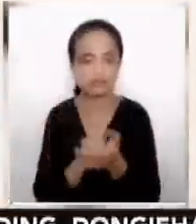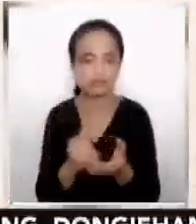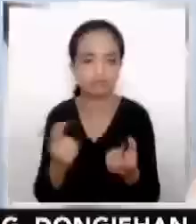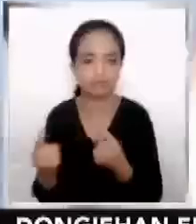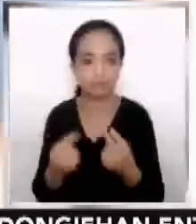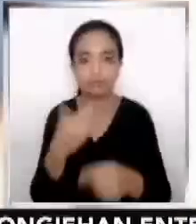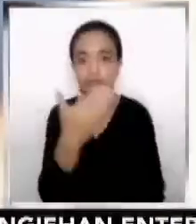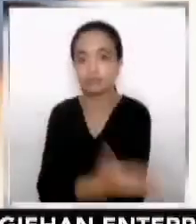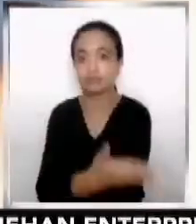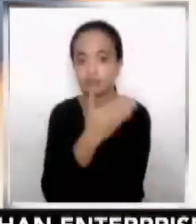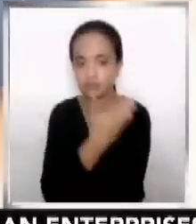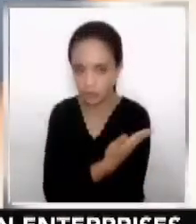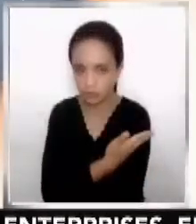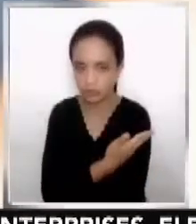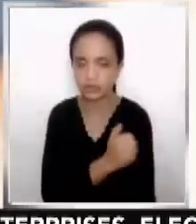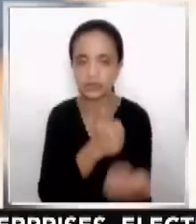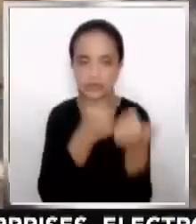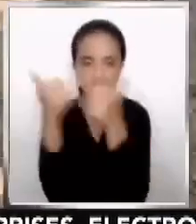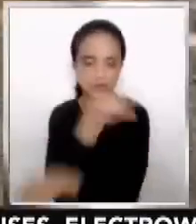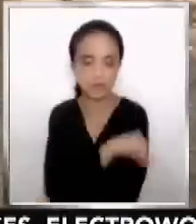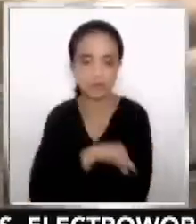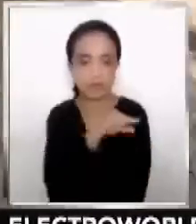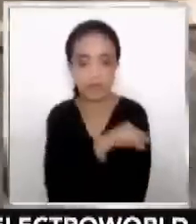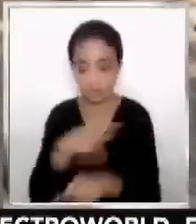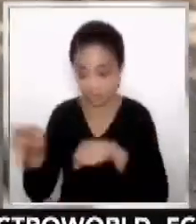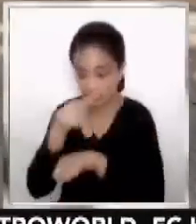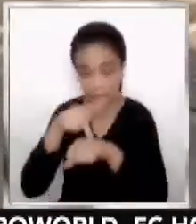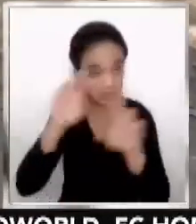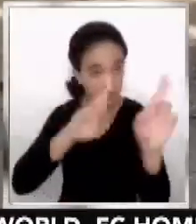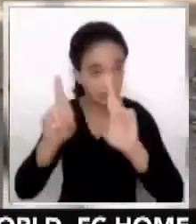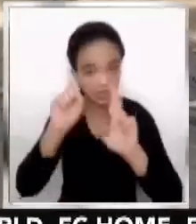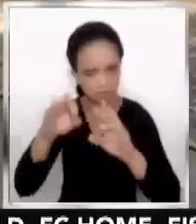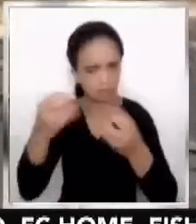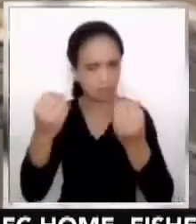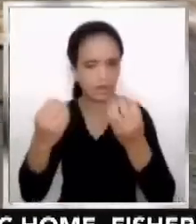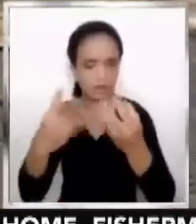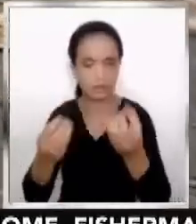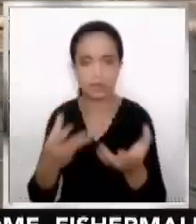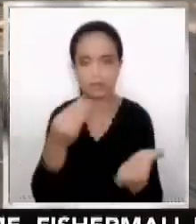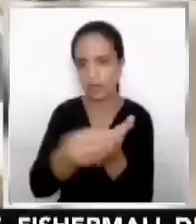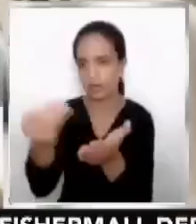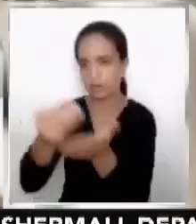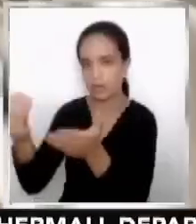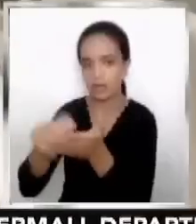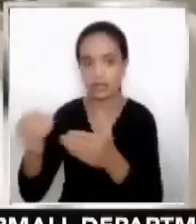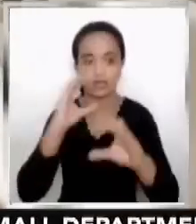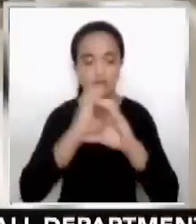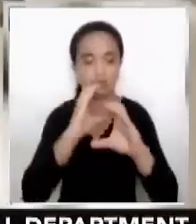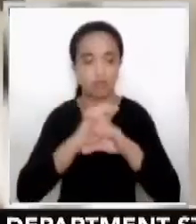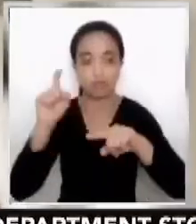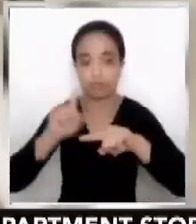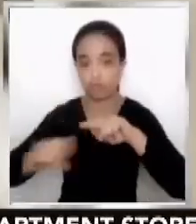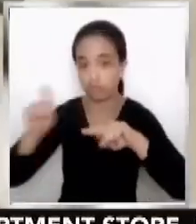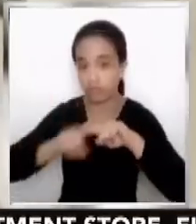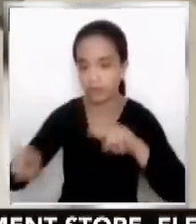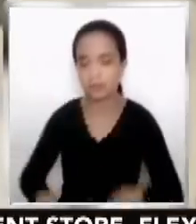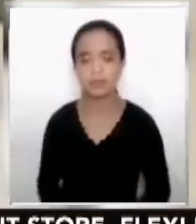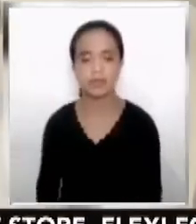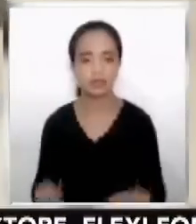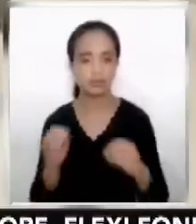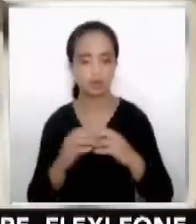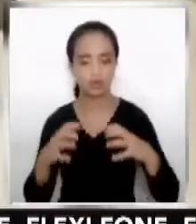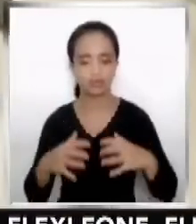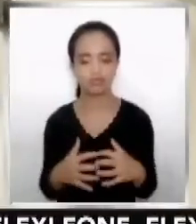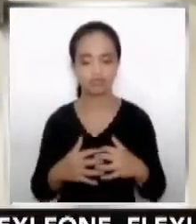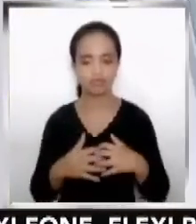air handa na kaya ang Pilipinas sakaling mas dumami pa ang tatangkilik sa mga ev we still need to work on building a comprehensive